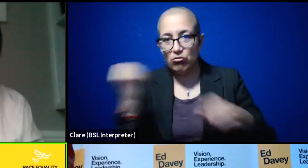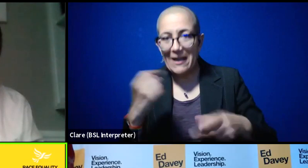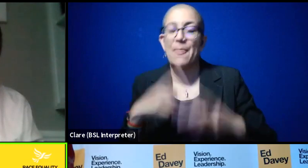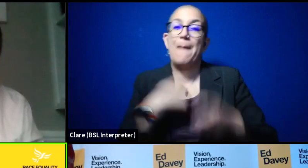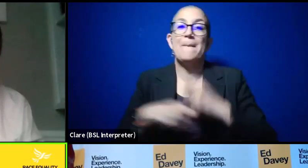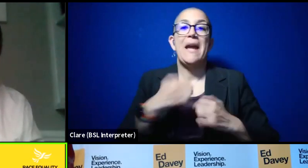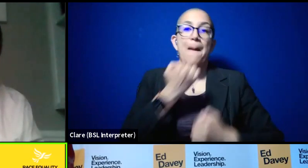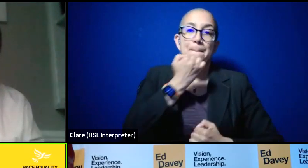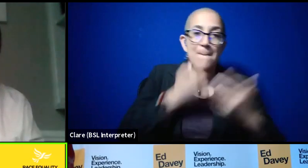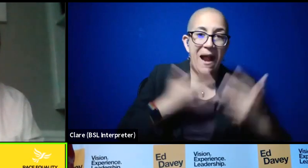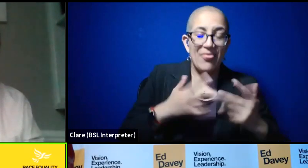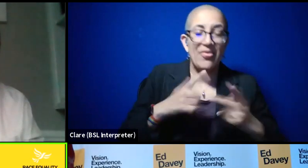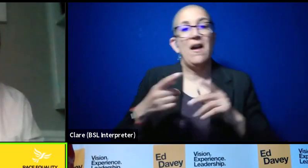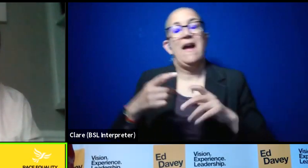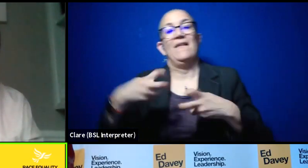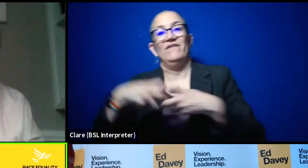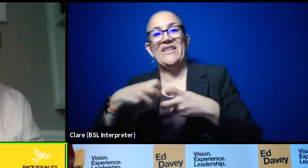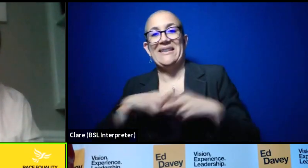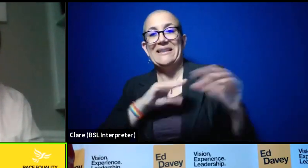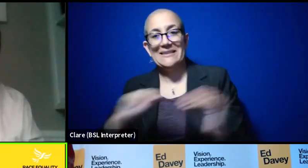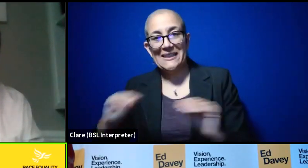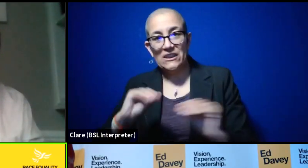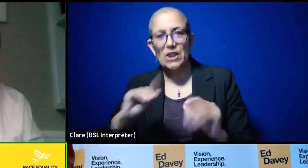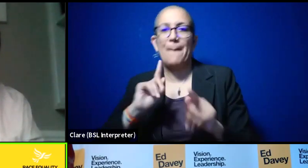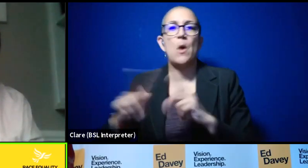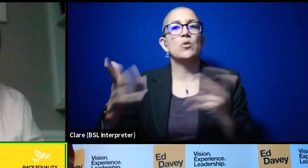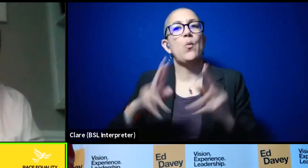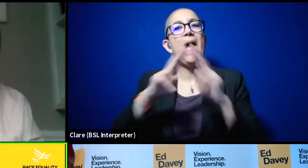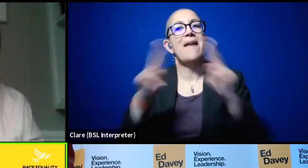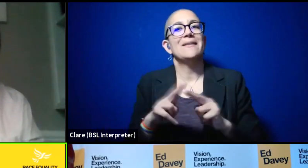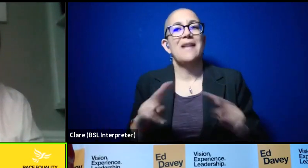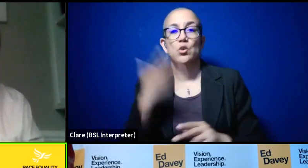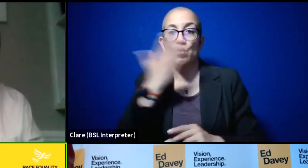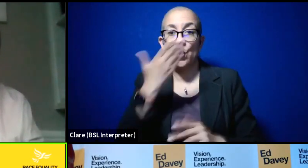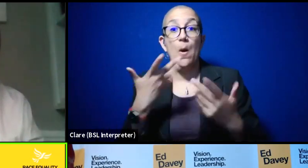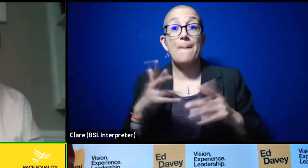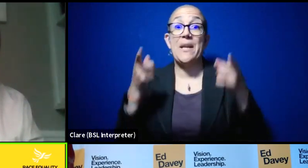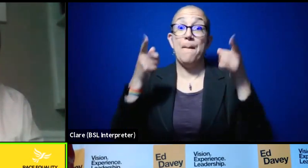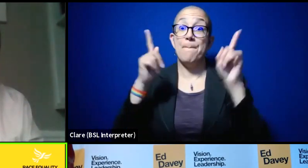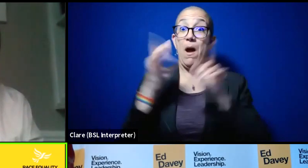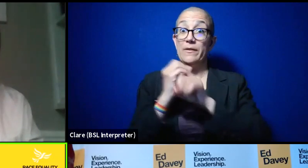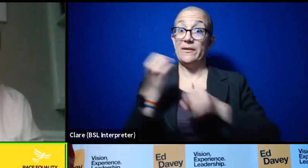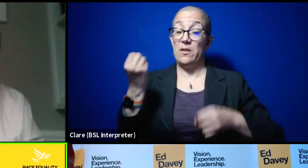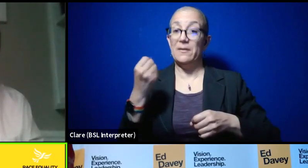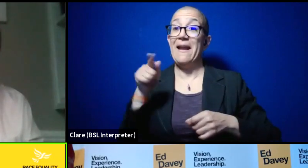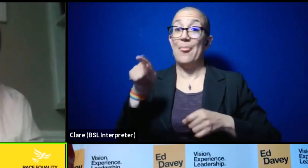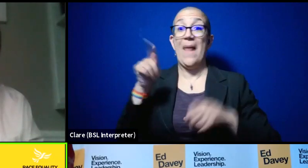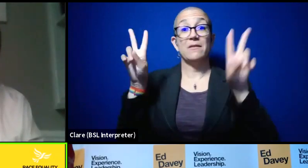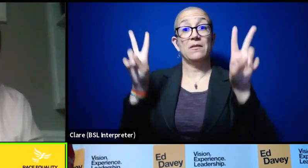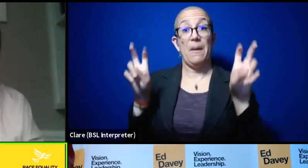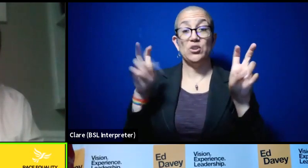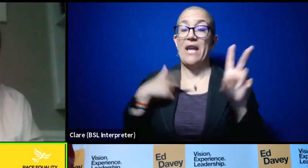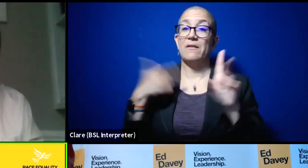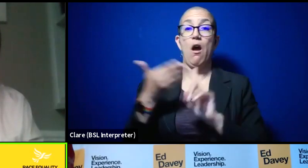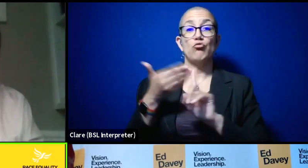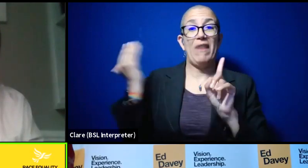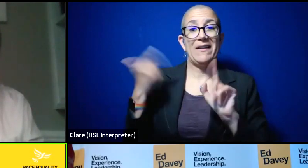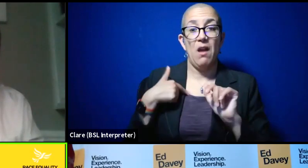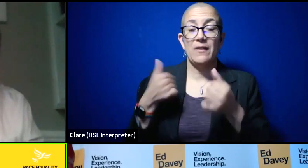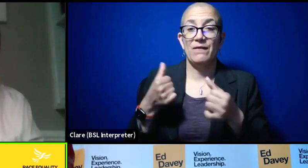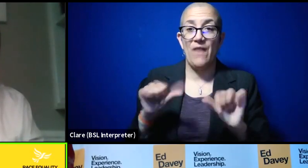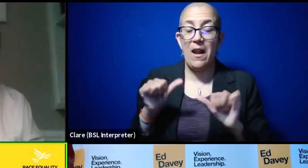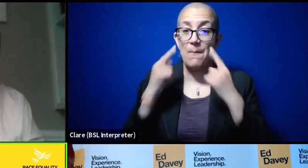mainly in international schools. And it was by doing a master's in the subject that I recognized finally, and my eyes